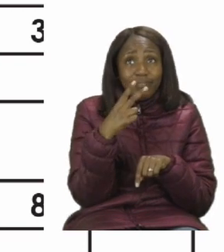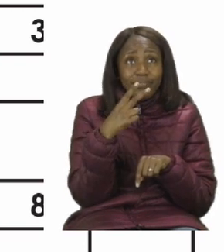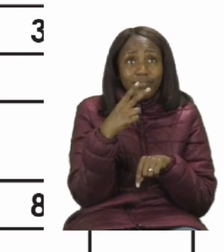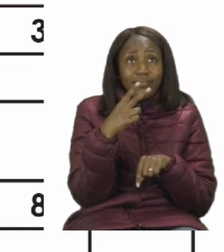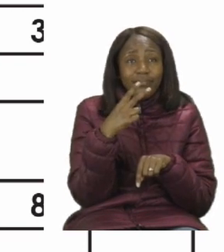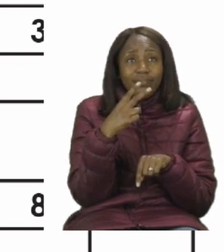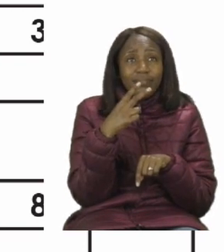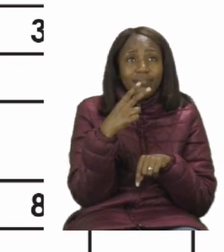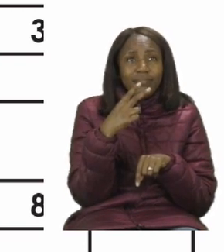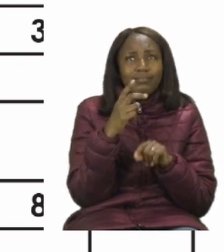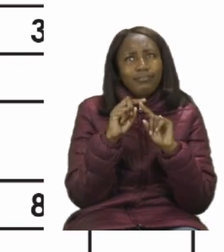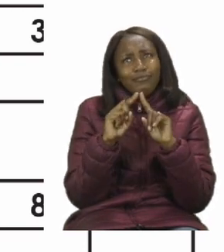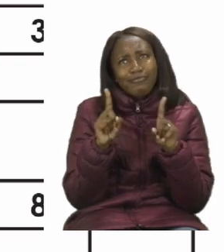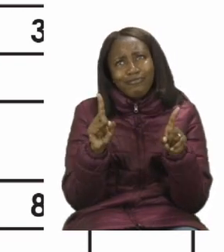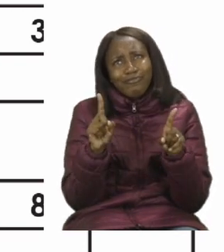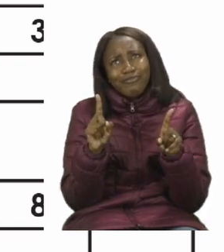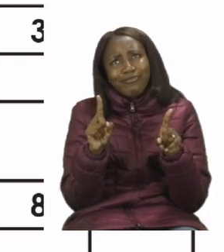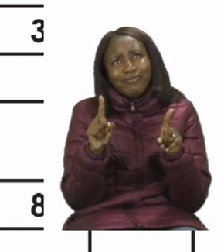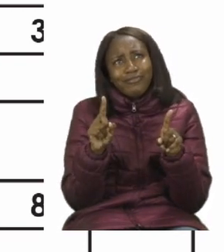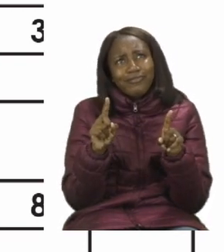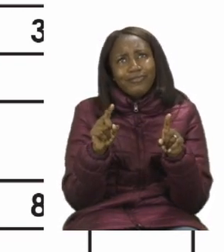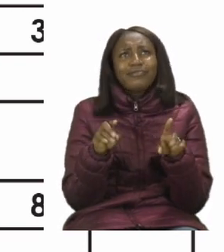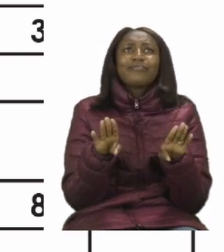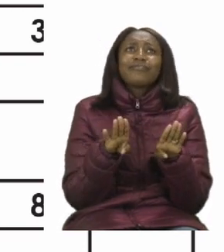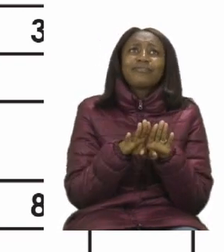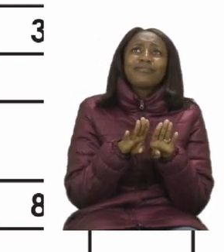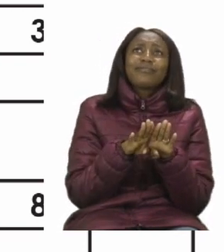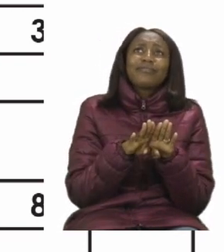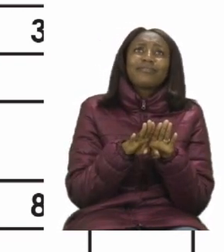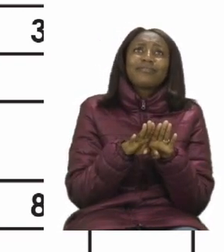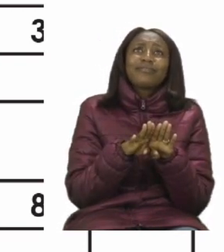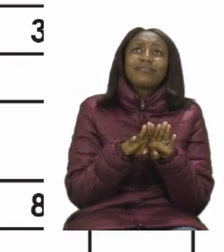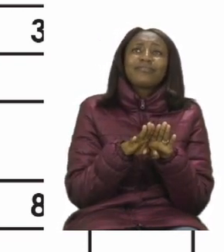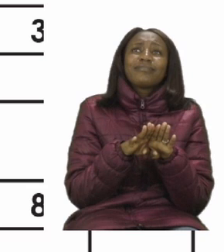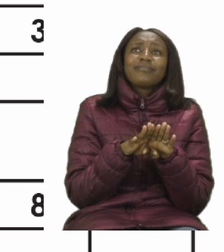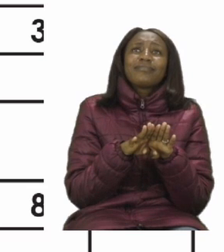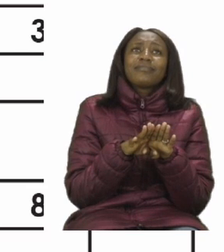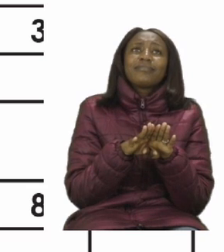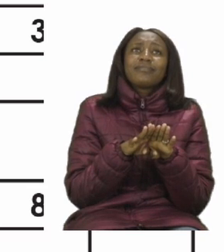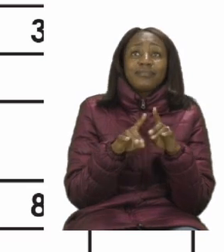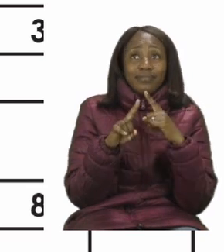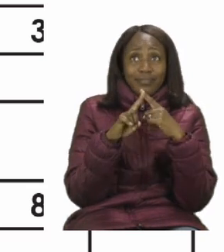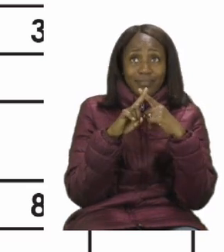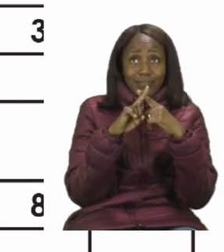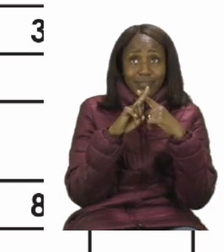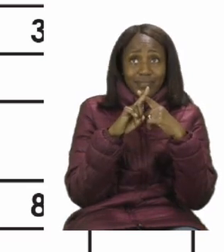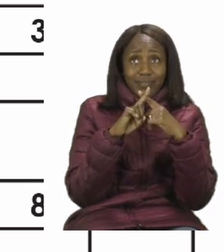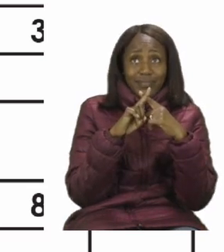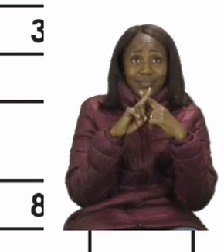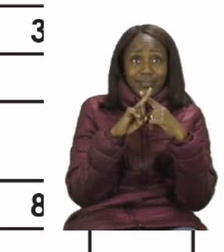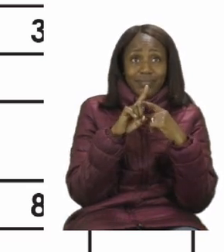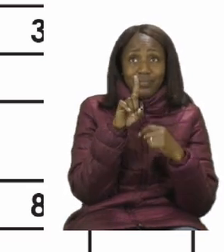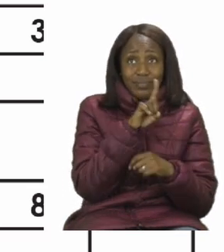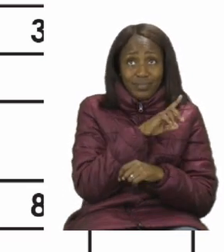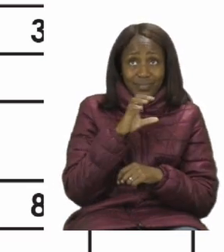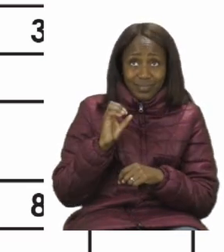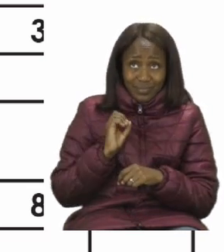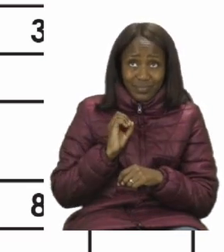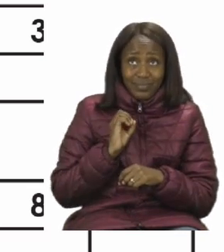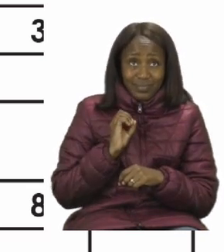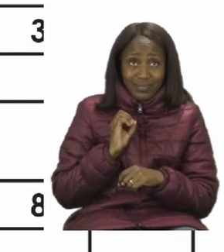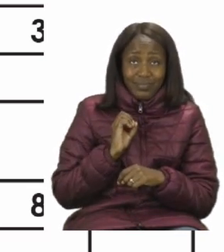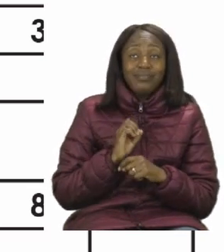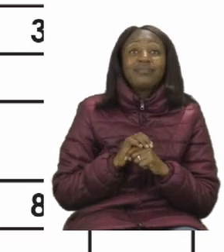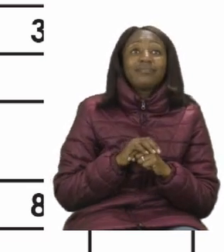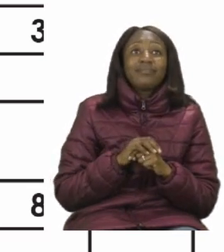little bit different. So we're going to do the first ones together for number 10, or the last one. Now,